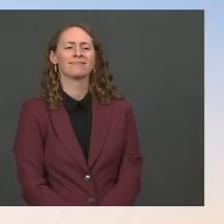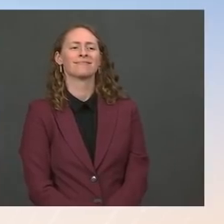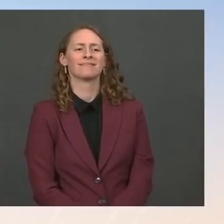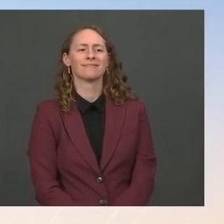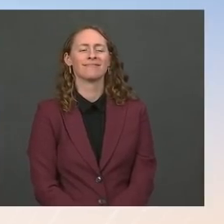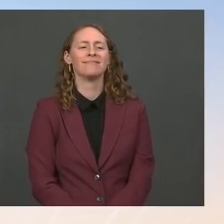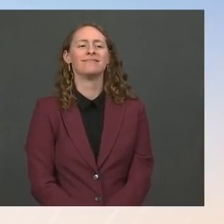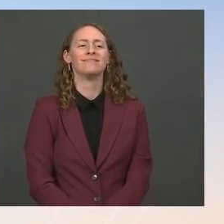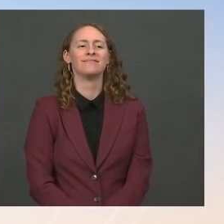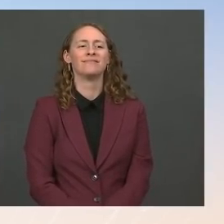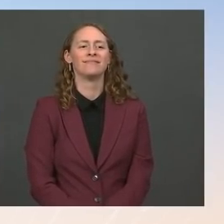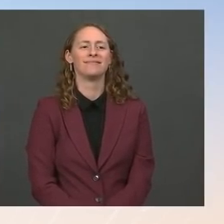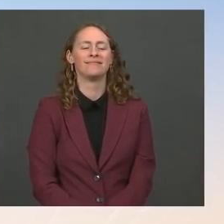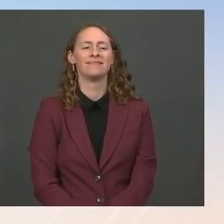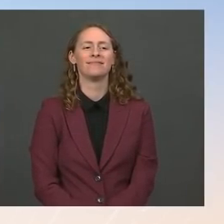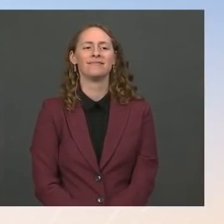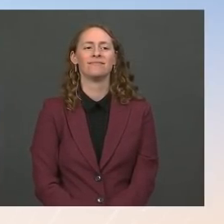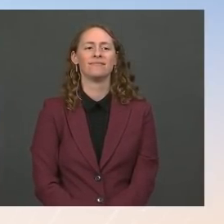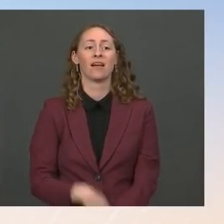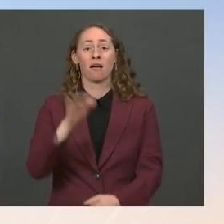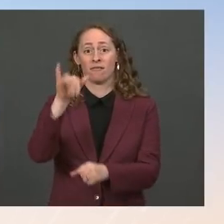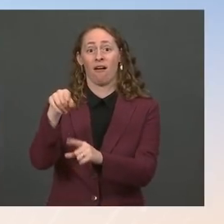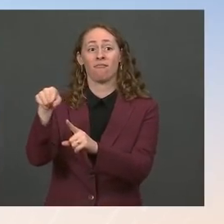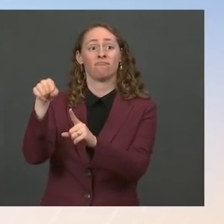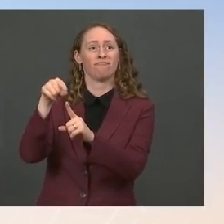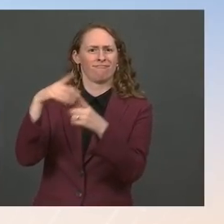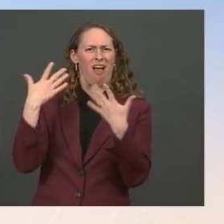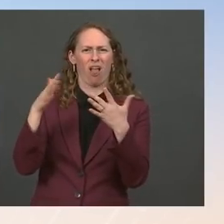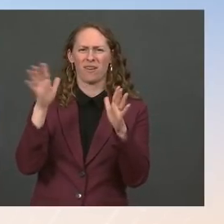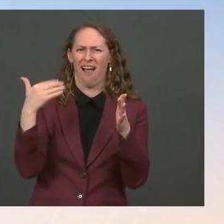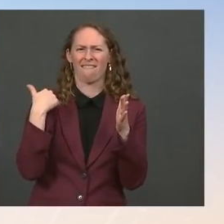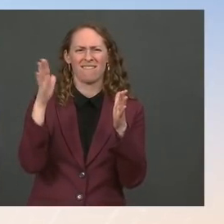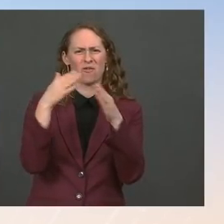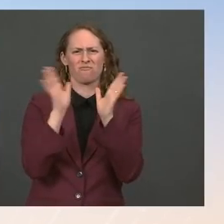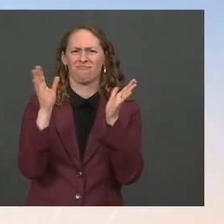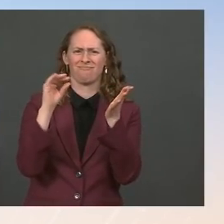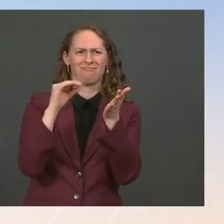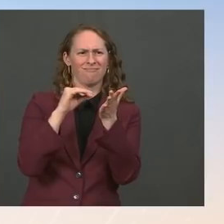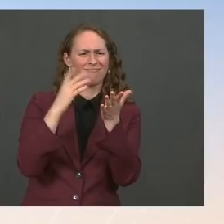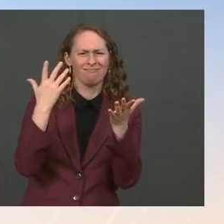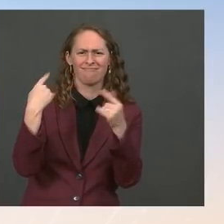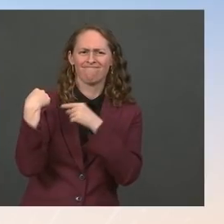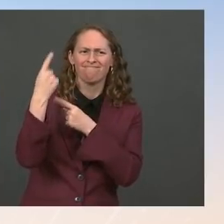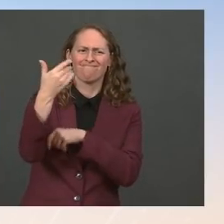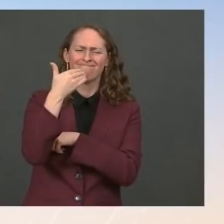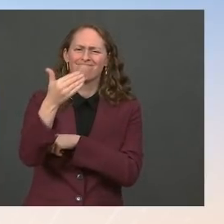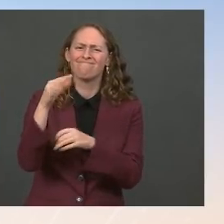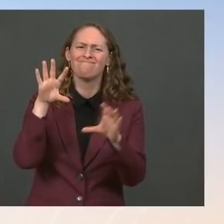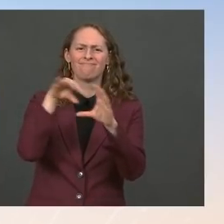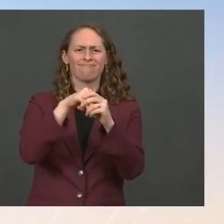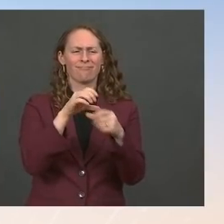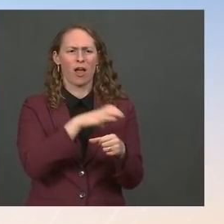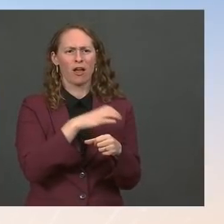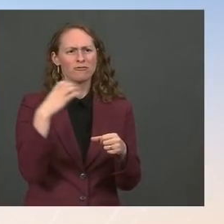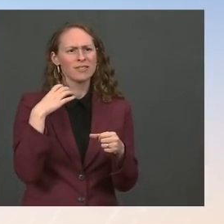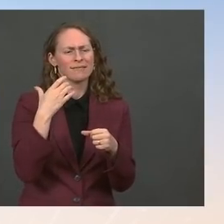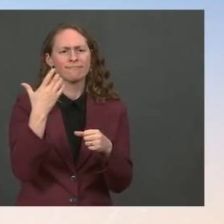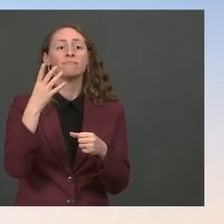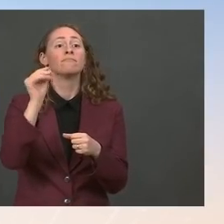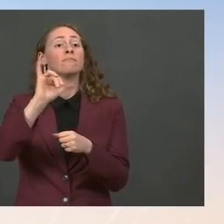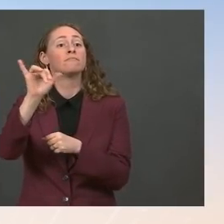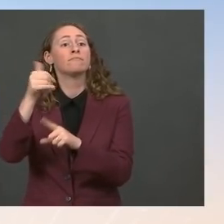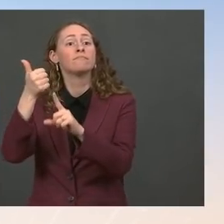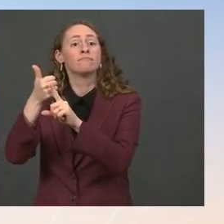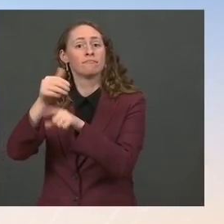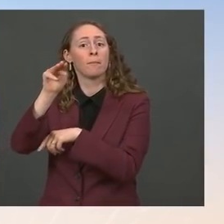public service, both in Congress, serving as a public official in the White House, and certainly also as the mayor of Chicago, and he felt he